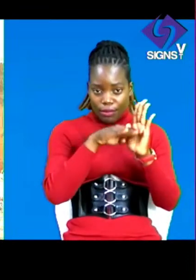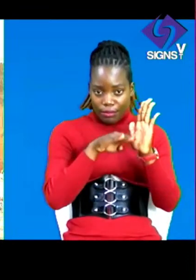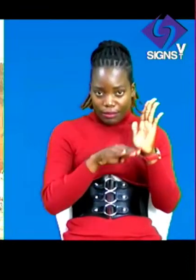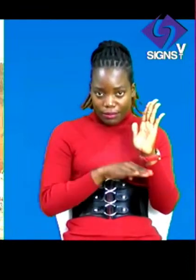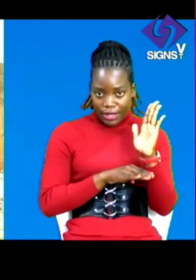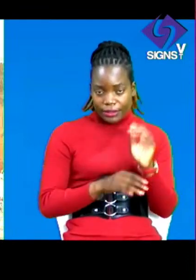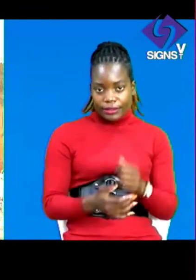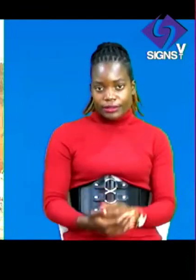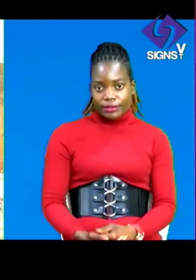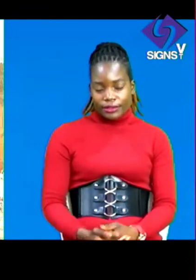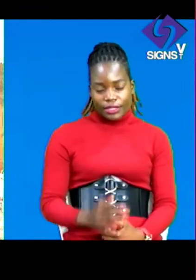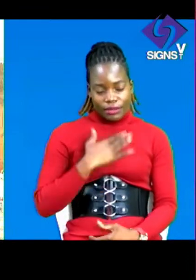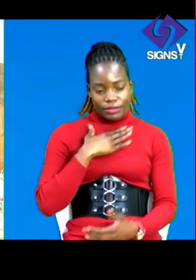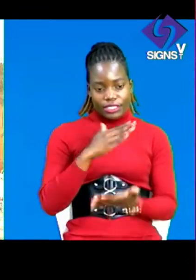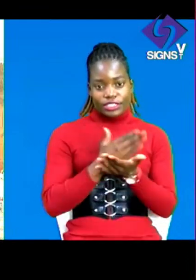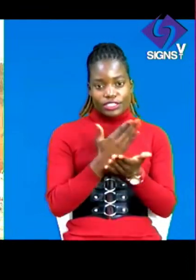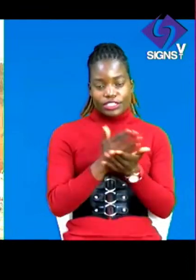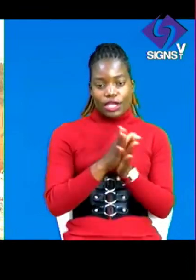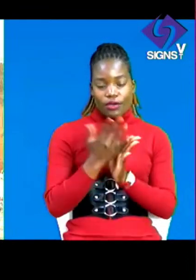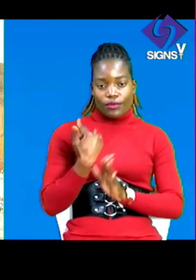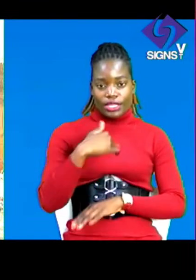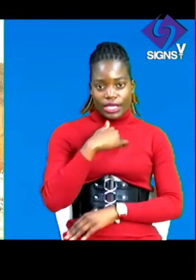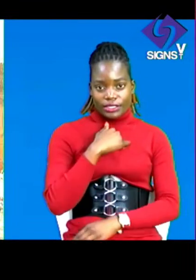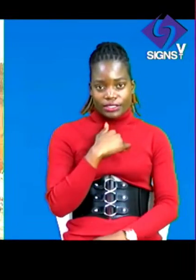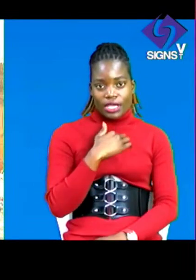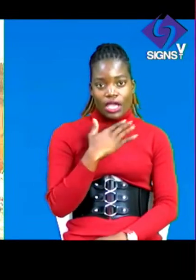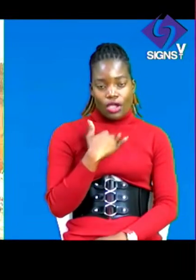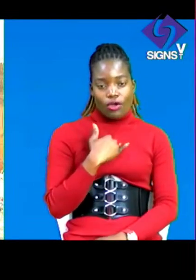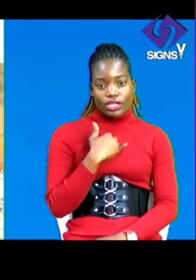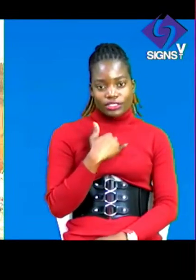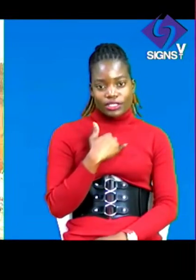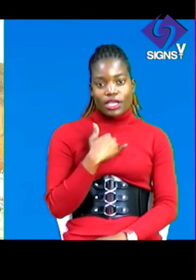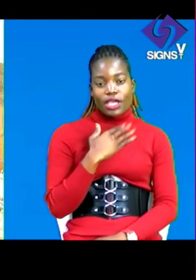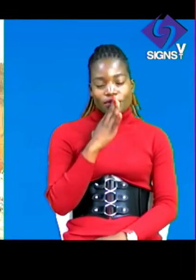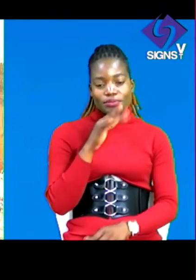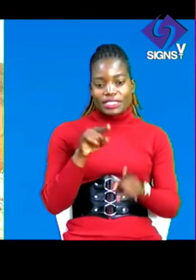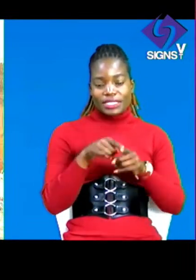Yes, yes. Yeah, please share with us. We also like to look like models.